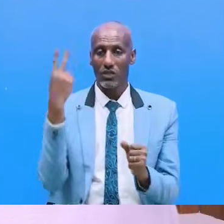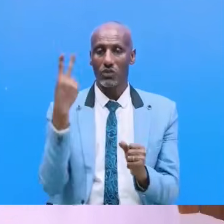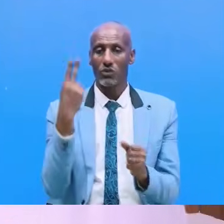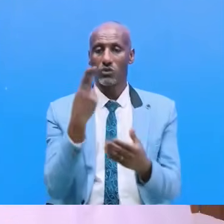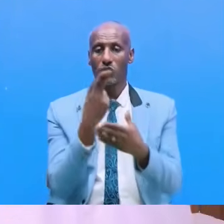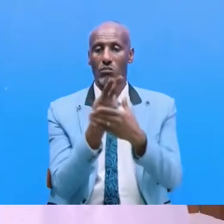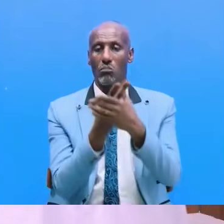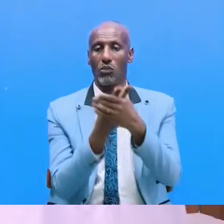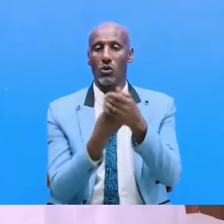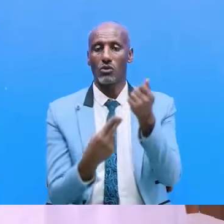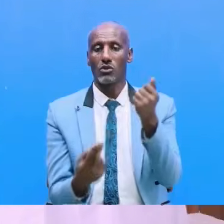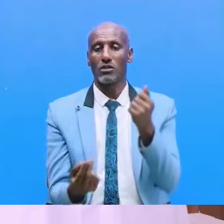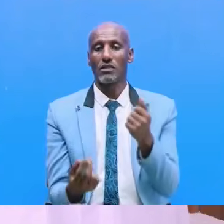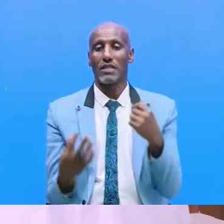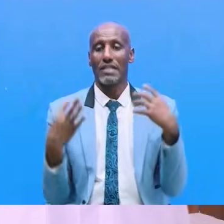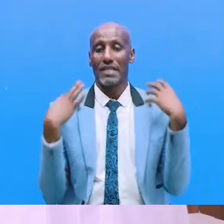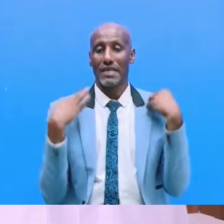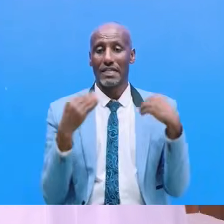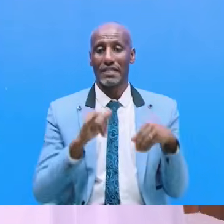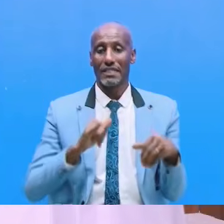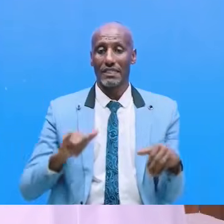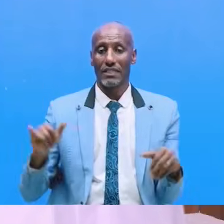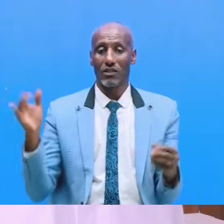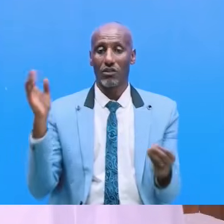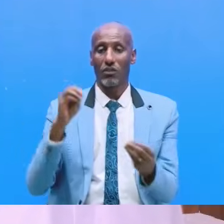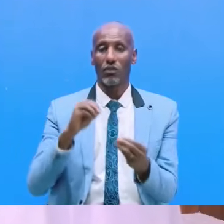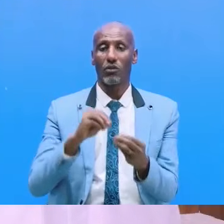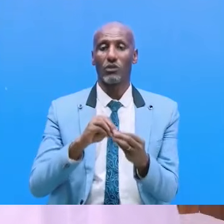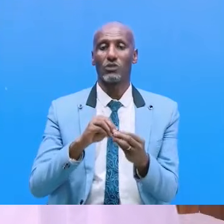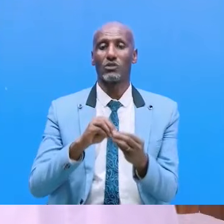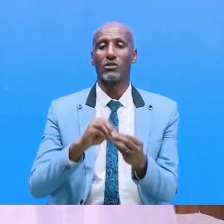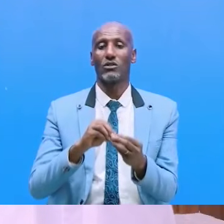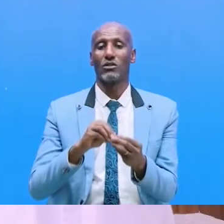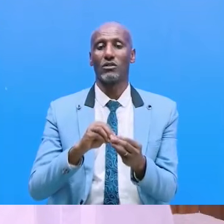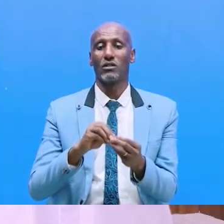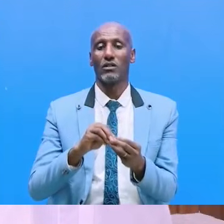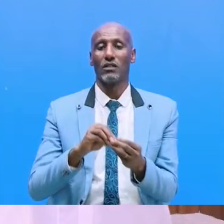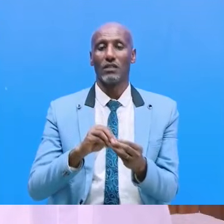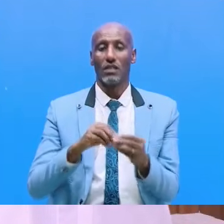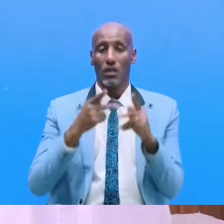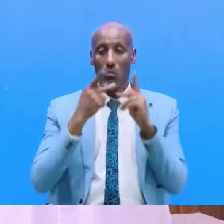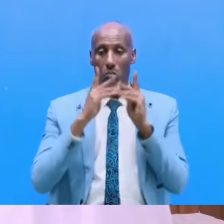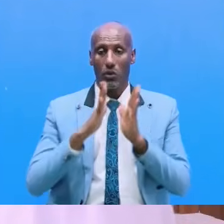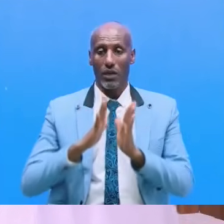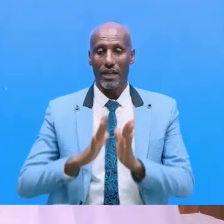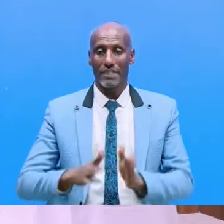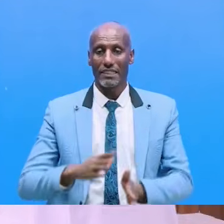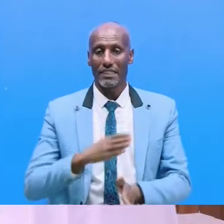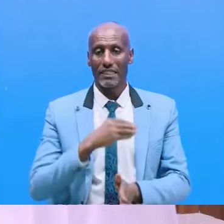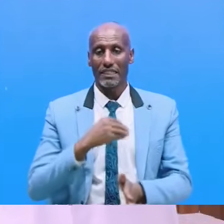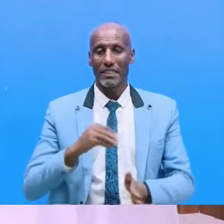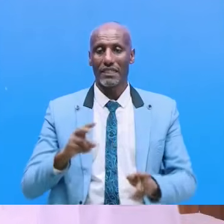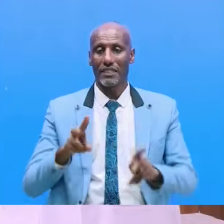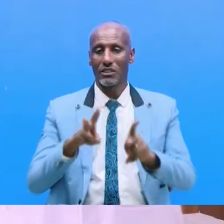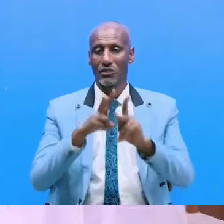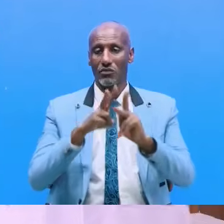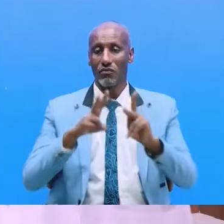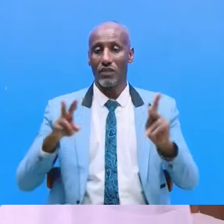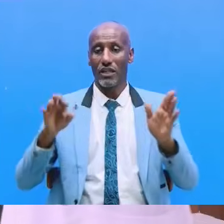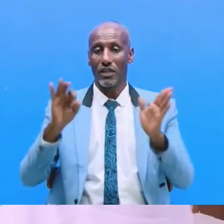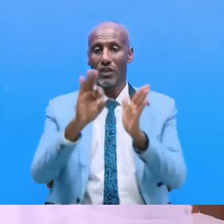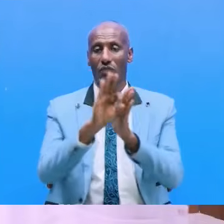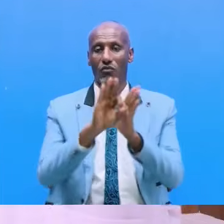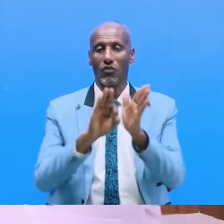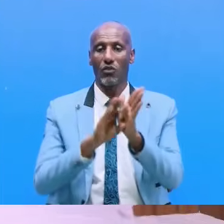greeting, also introduction, you can use politely, and it's a very formal